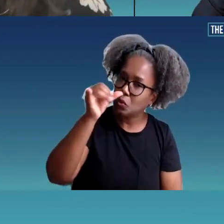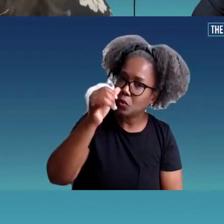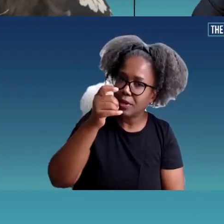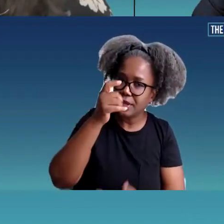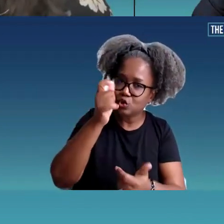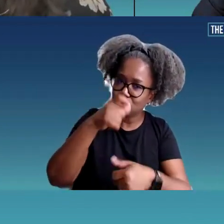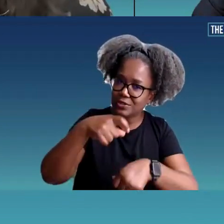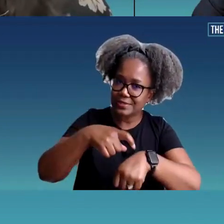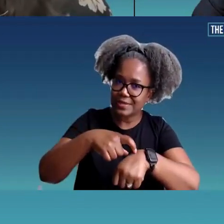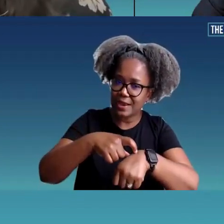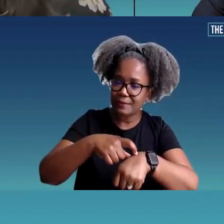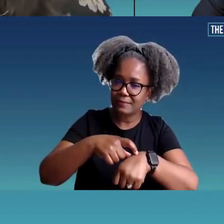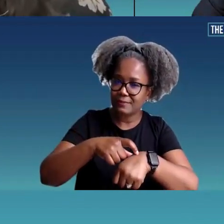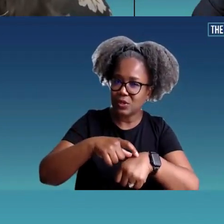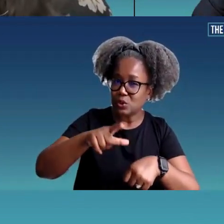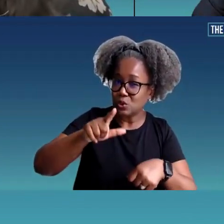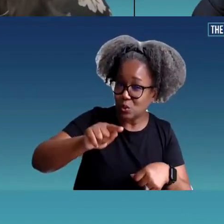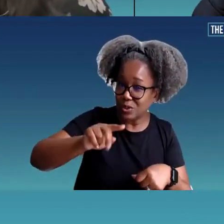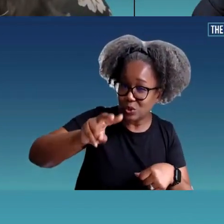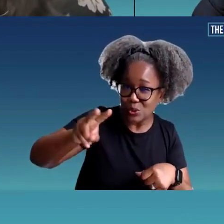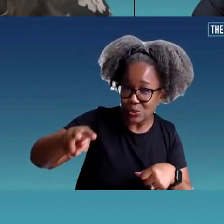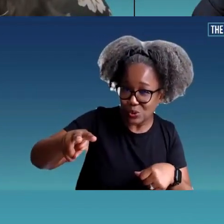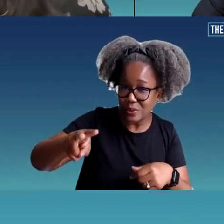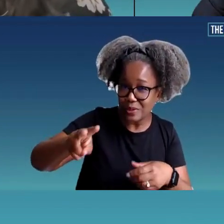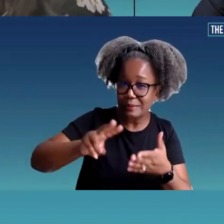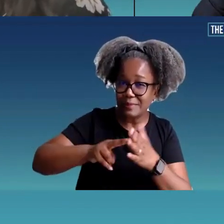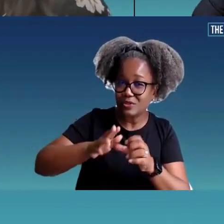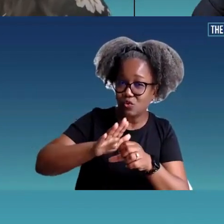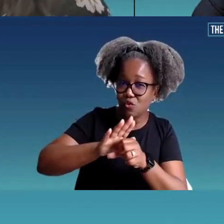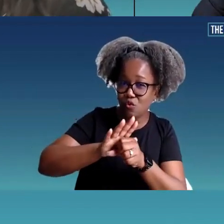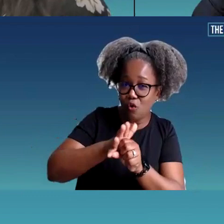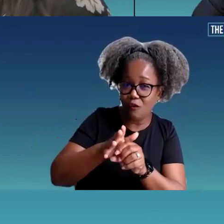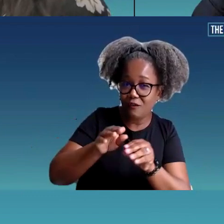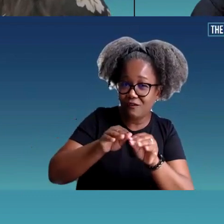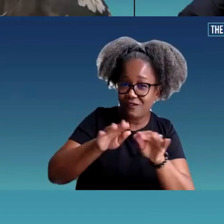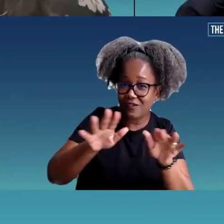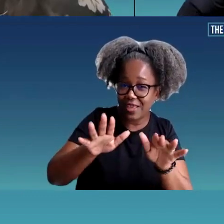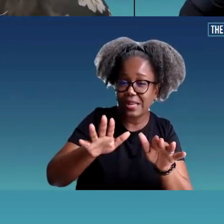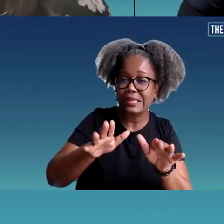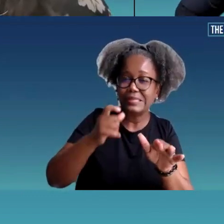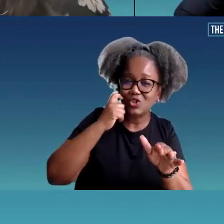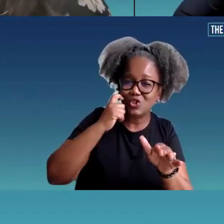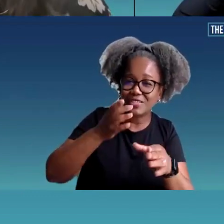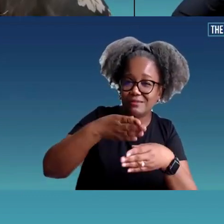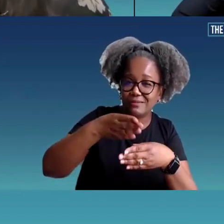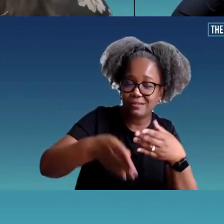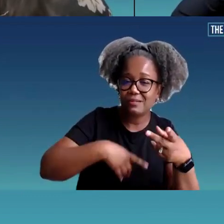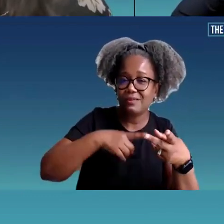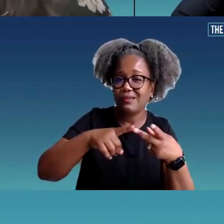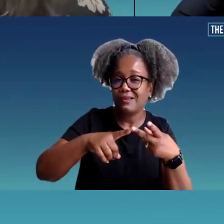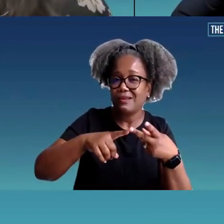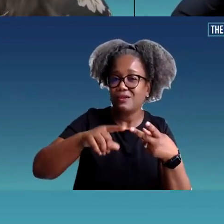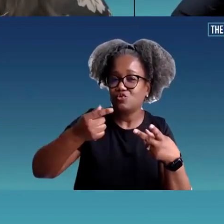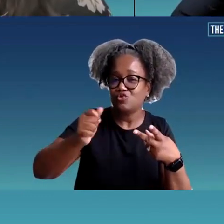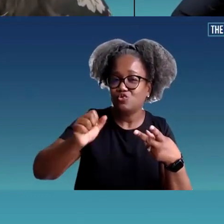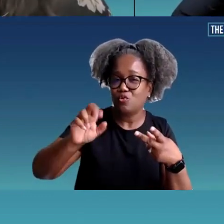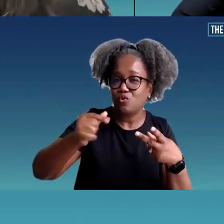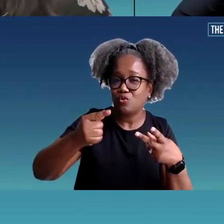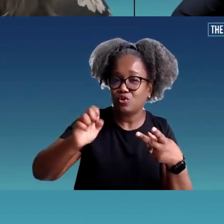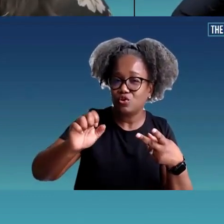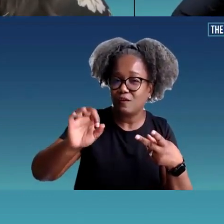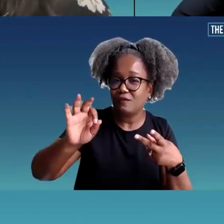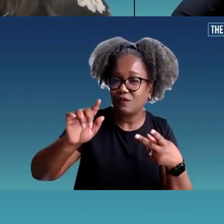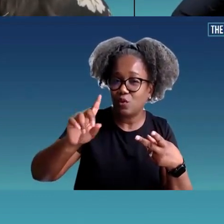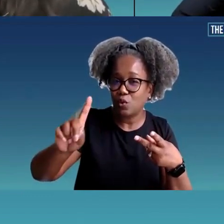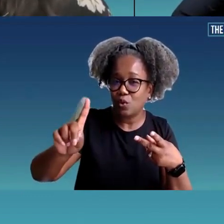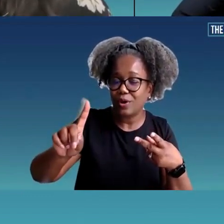2022. We were in a post-COVID, post-George Floyd world. Healthcare had shifted to social